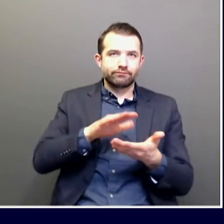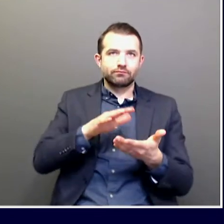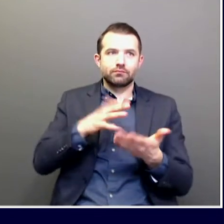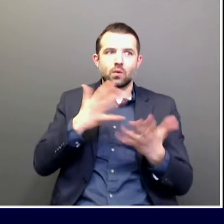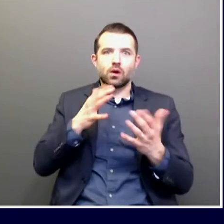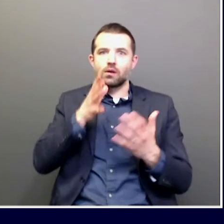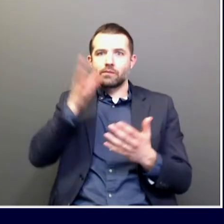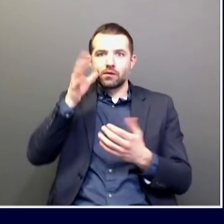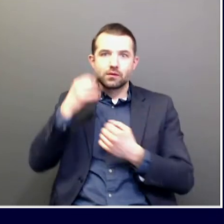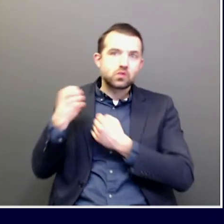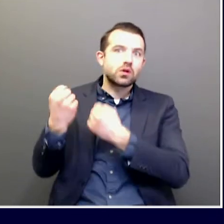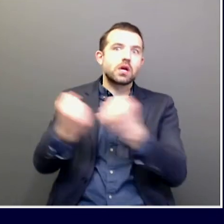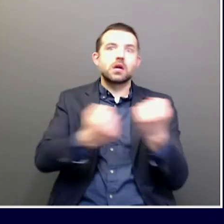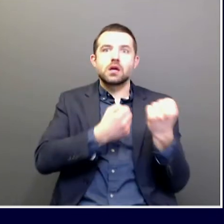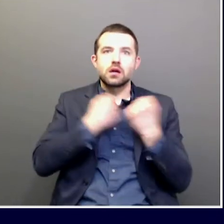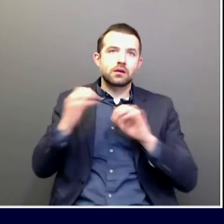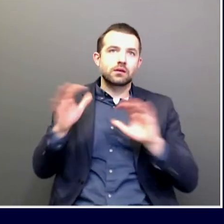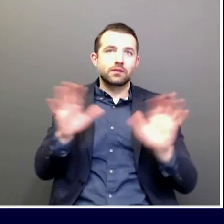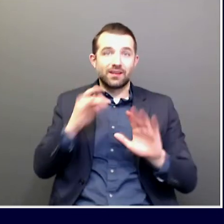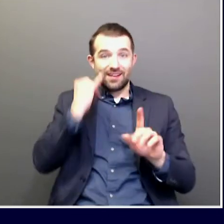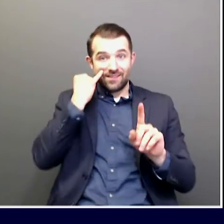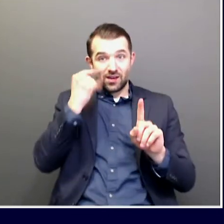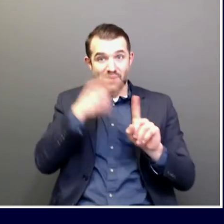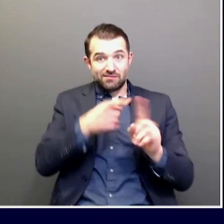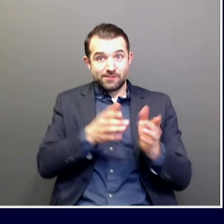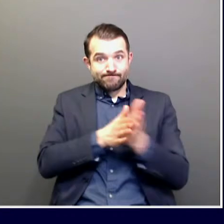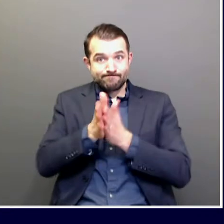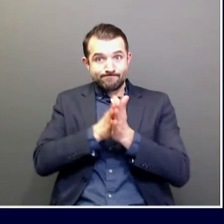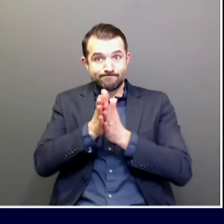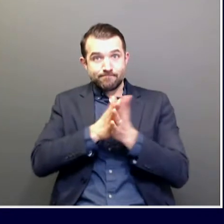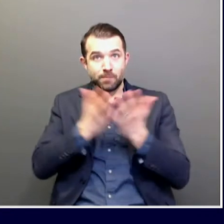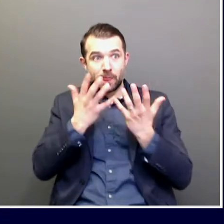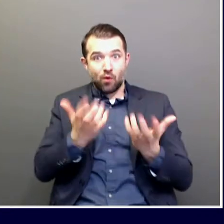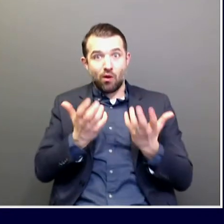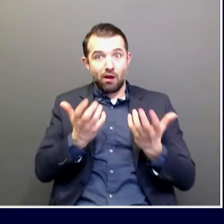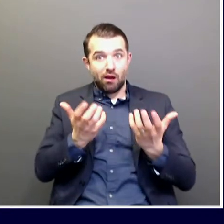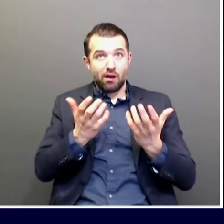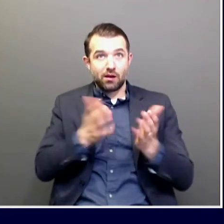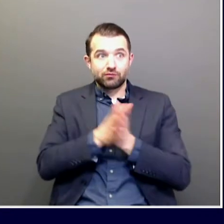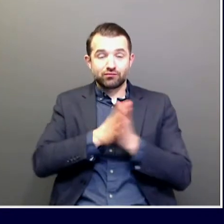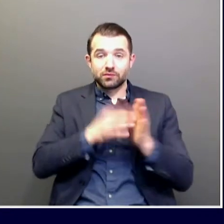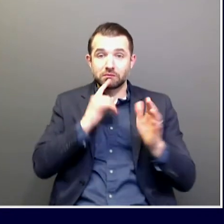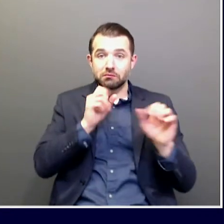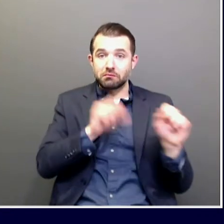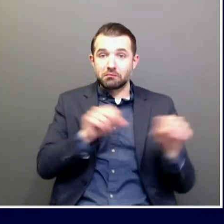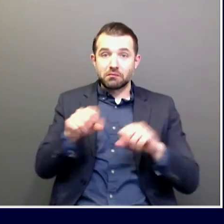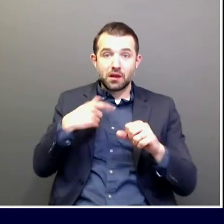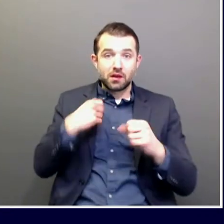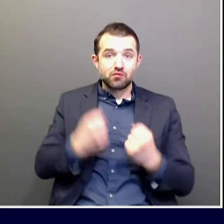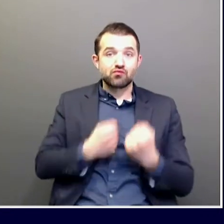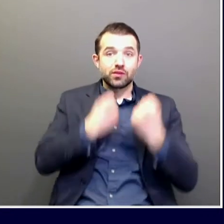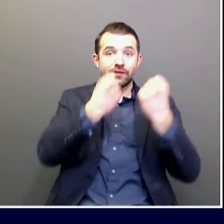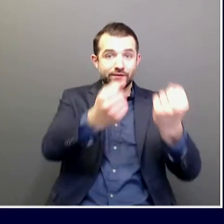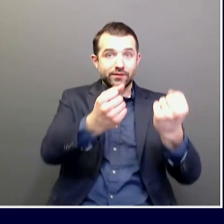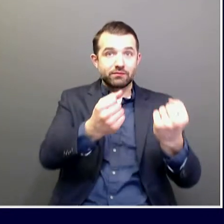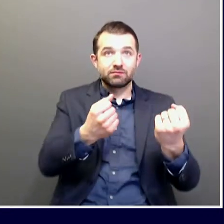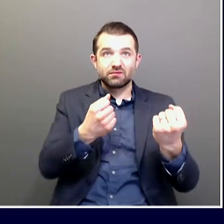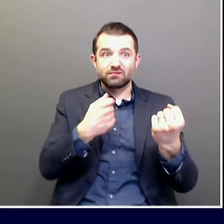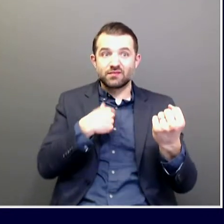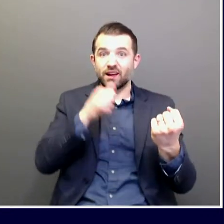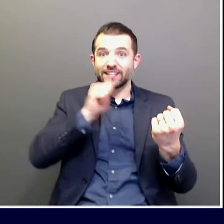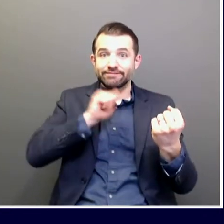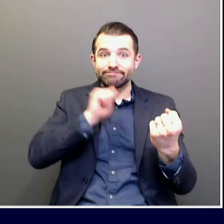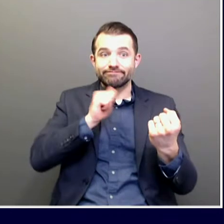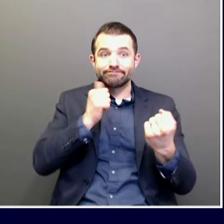And then with respect to that specific vaccine, I think there was some confusion last year with some of the early data that came out and something